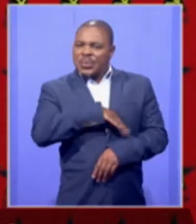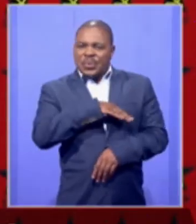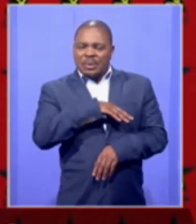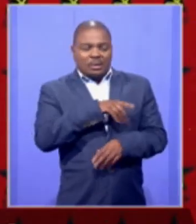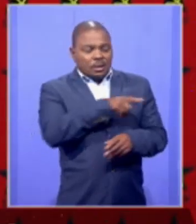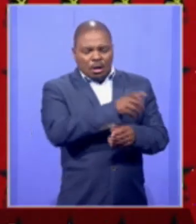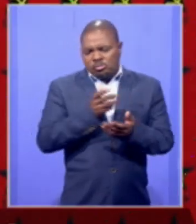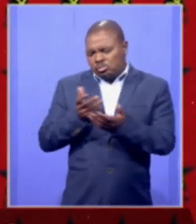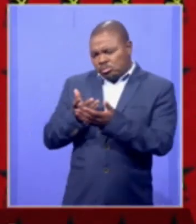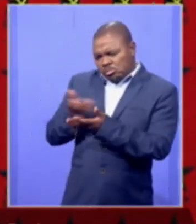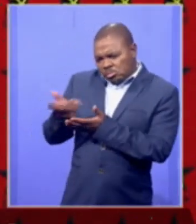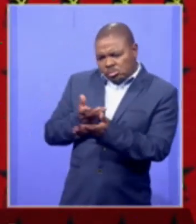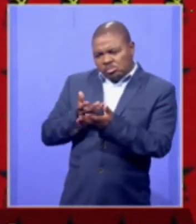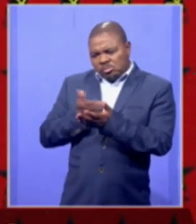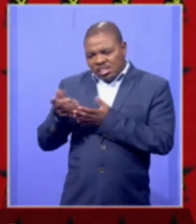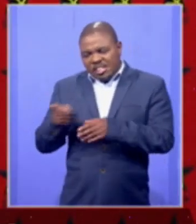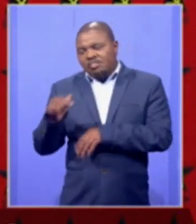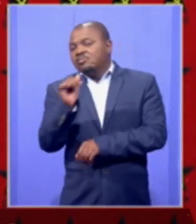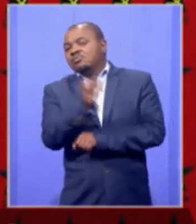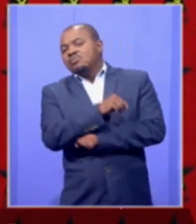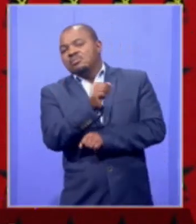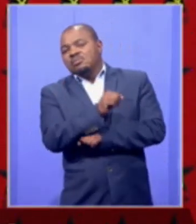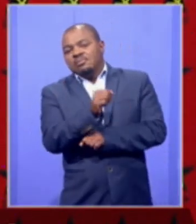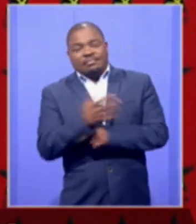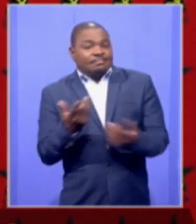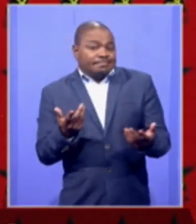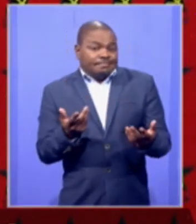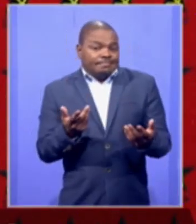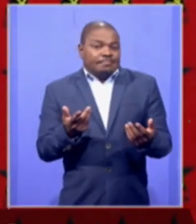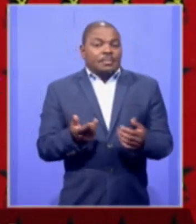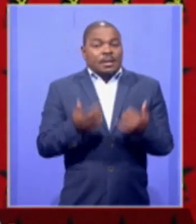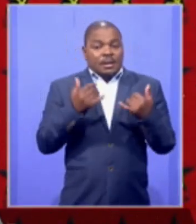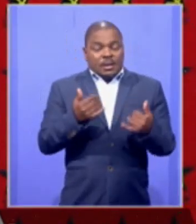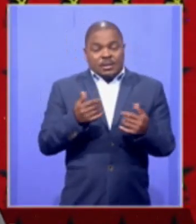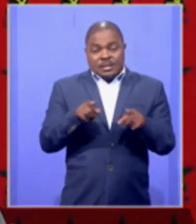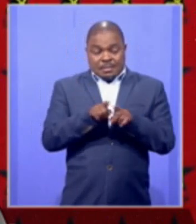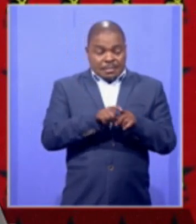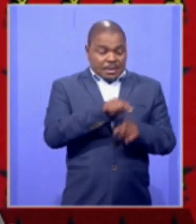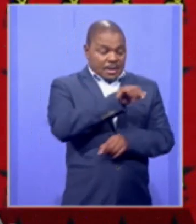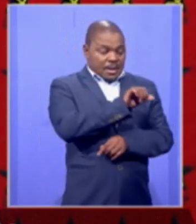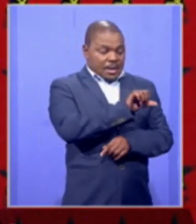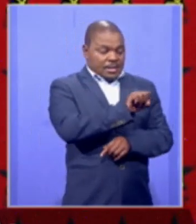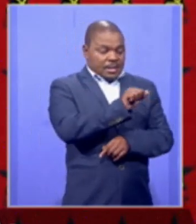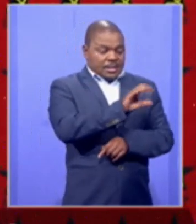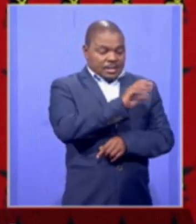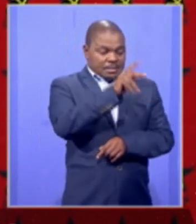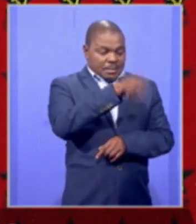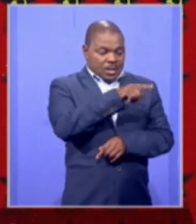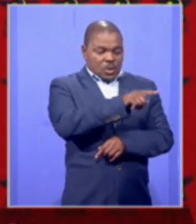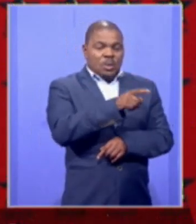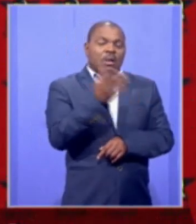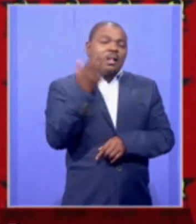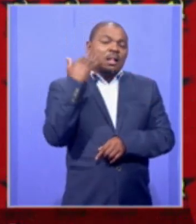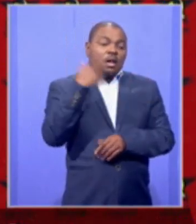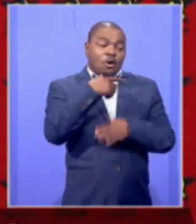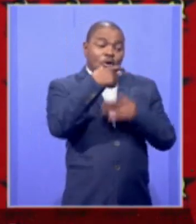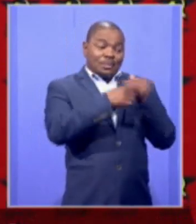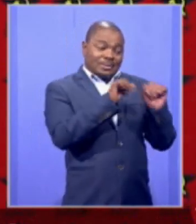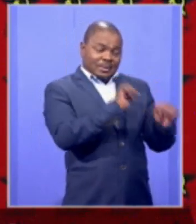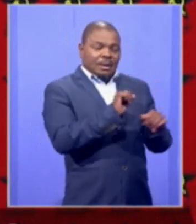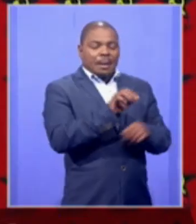go bua lone mokgatlho wa ANC ga o ba tsetsia re bone fa le yone SACP ne le lone conference re mapaila a bua